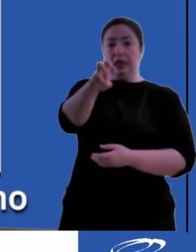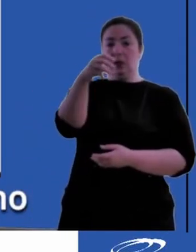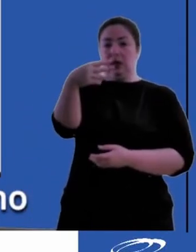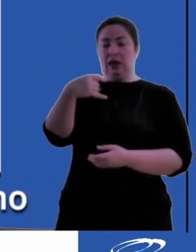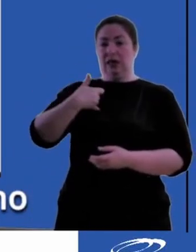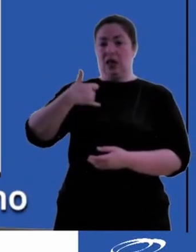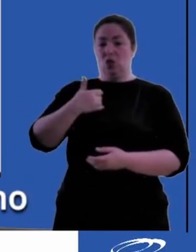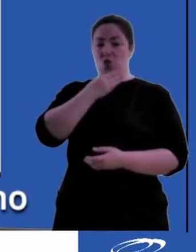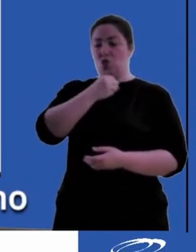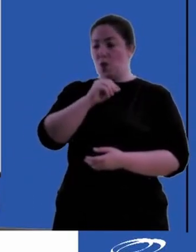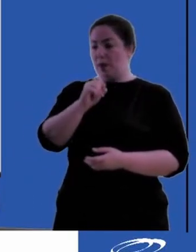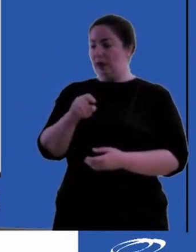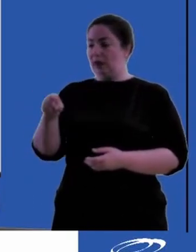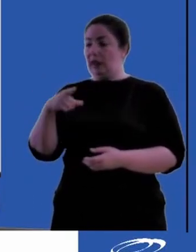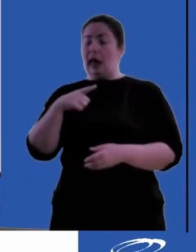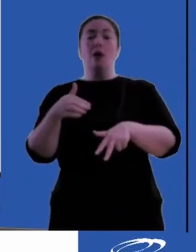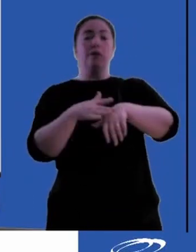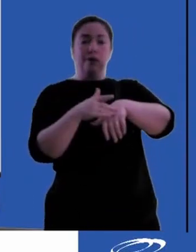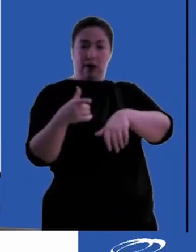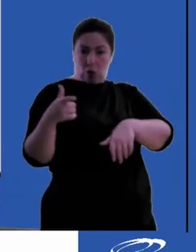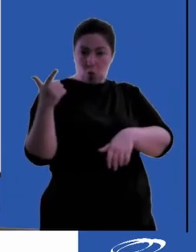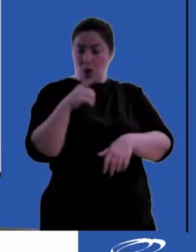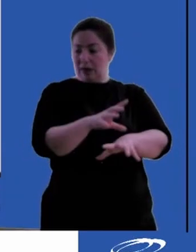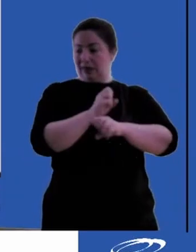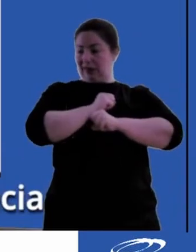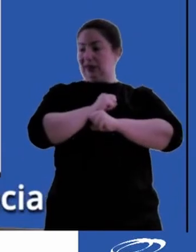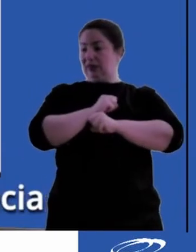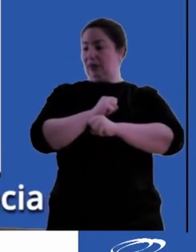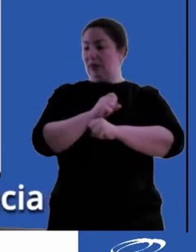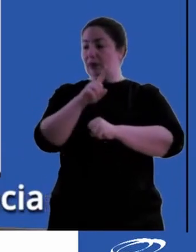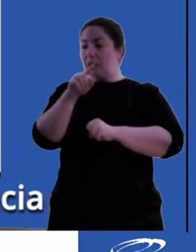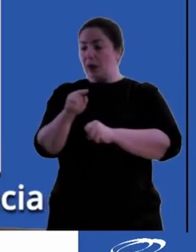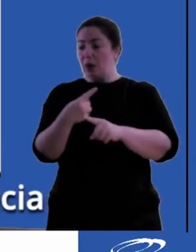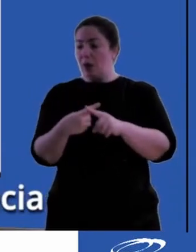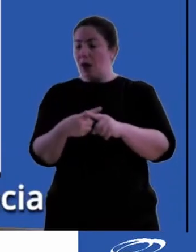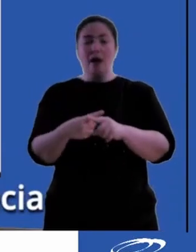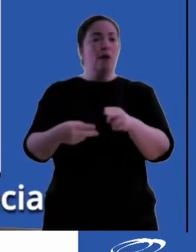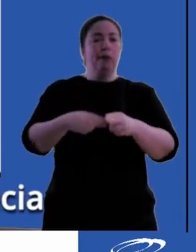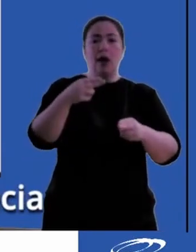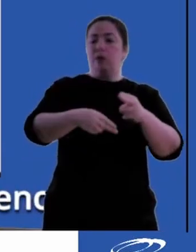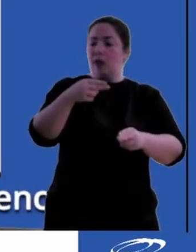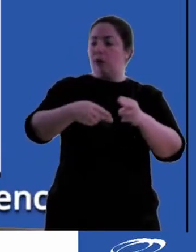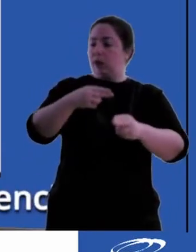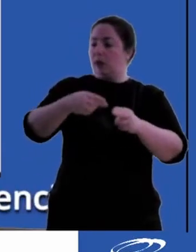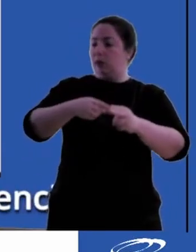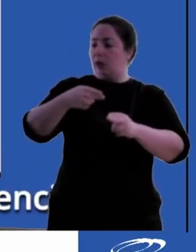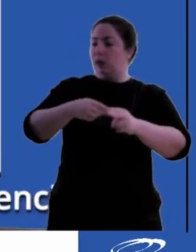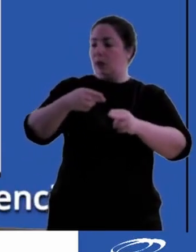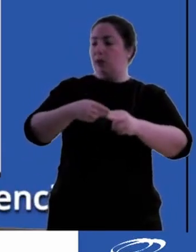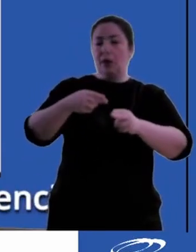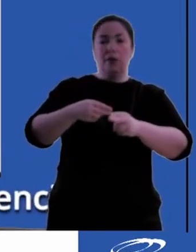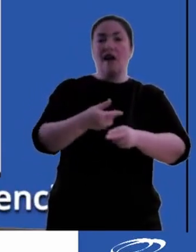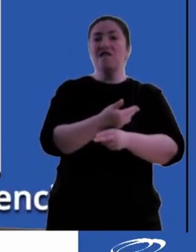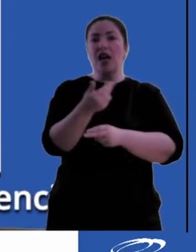knee periprosthetic joint infection. He was aspirated multiple times. Always his synovial fluid looked infected based